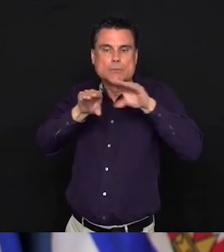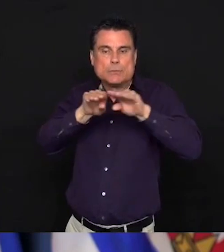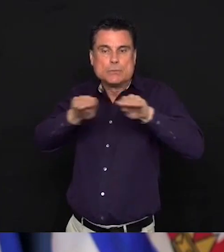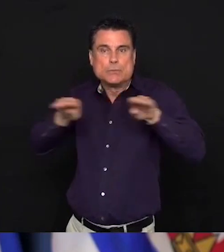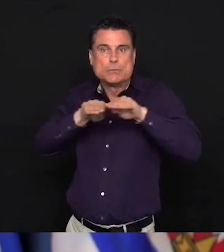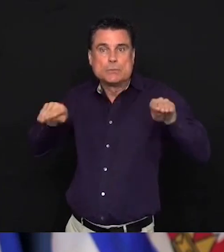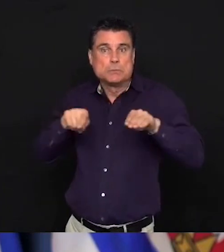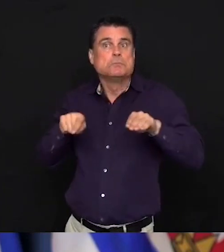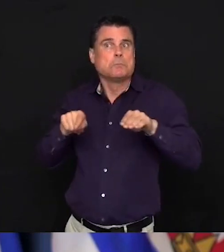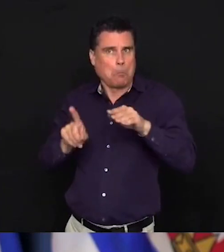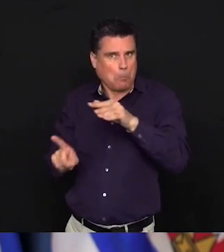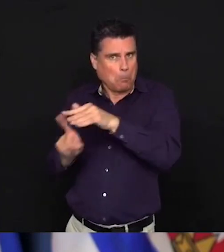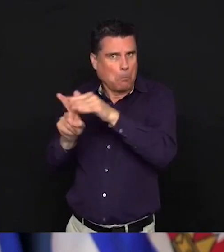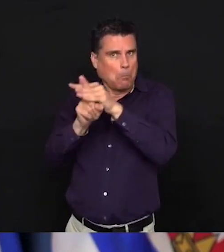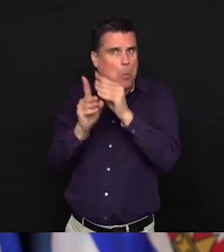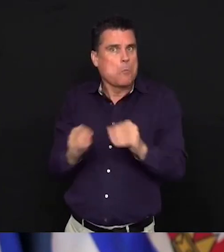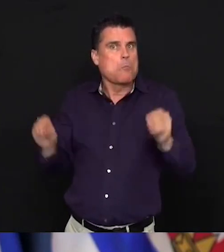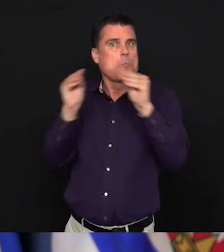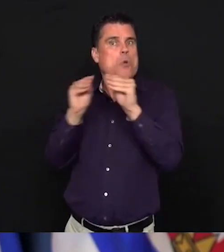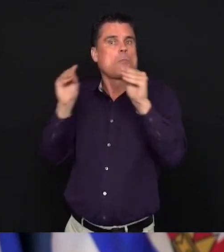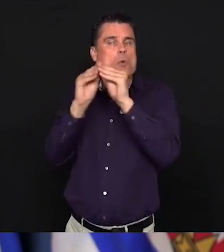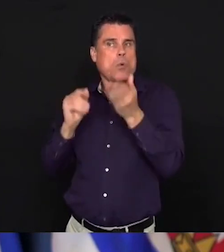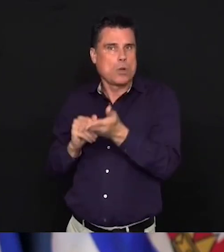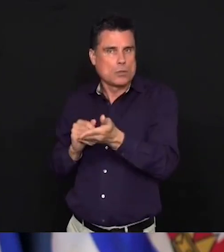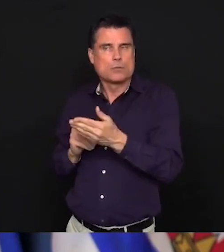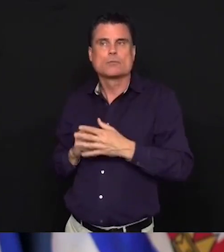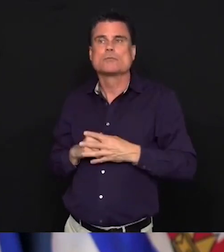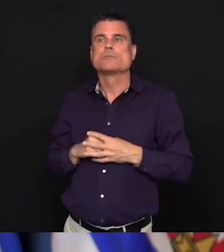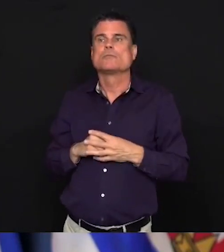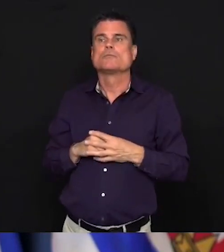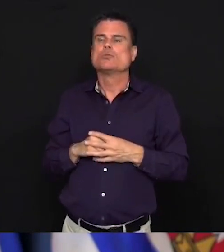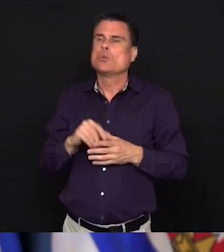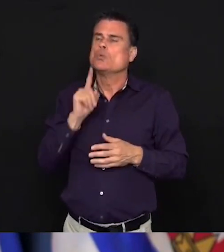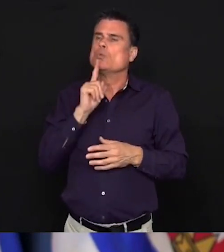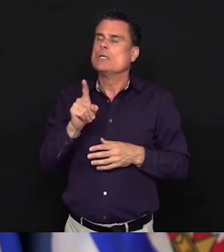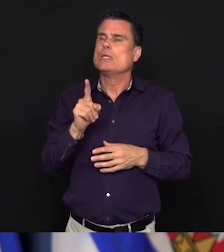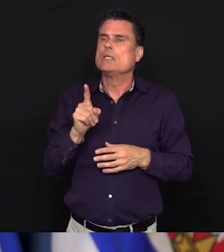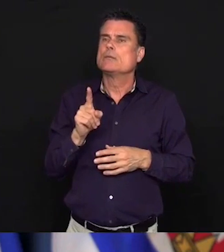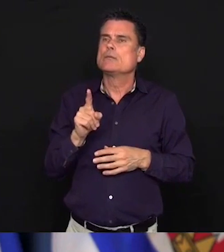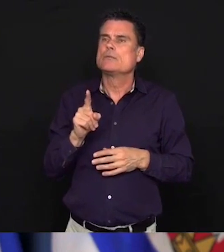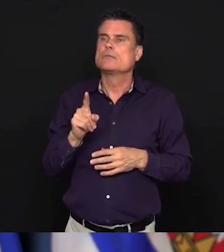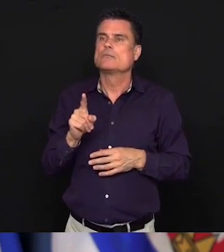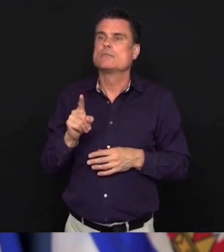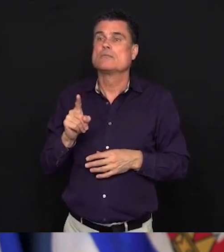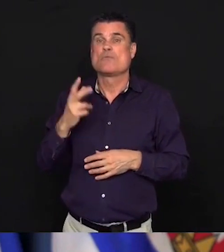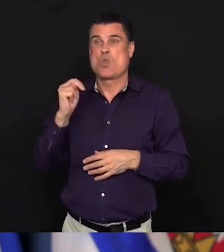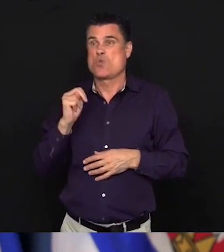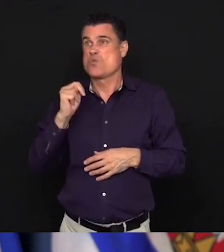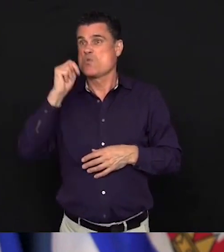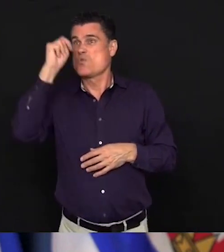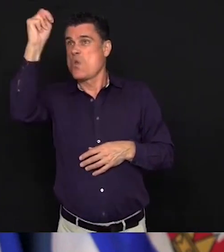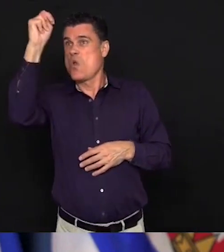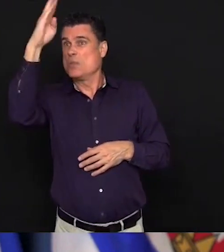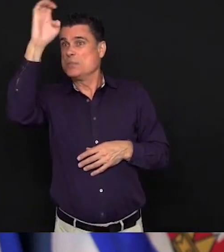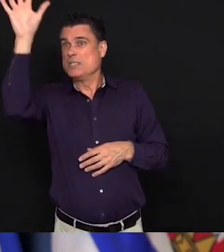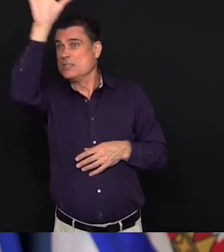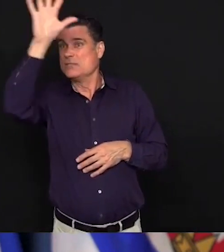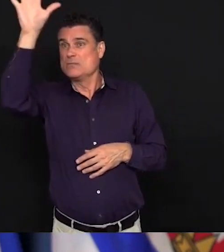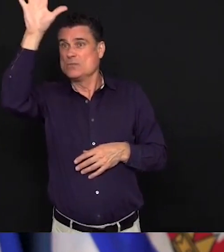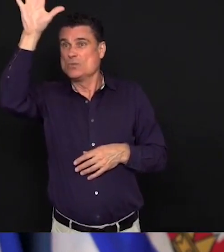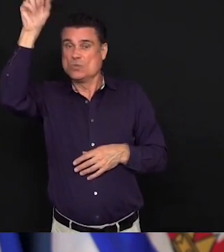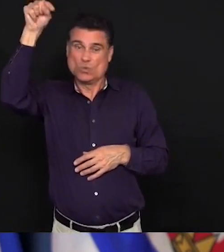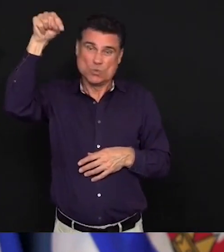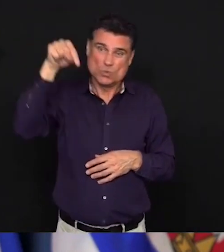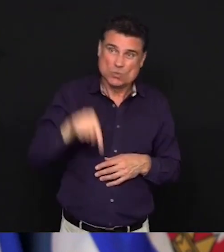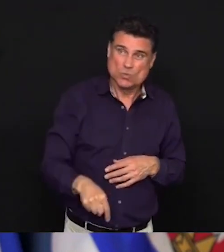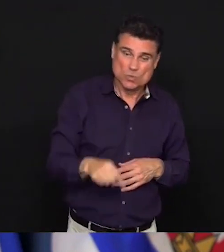and diverse. From the Yukon border to Washington State and to the Pacific Ocean and the Rocky Mountains. We're very, very blessed to have an abundance of